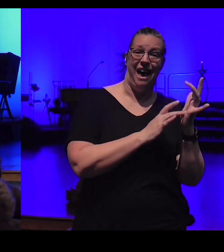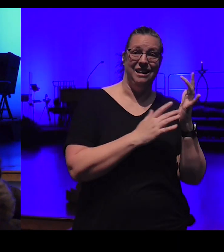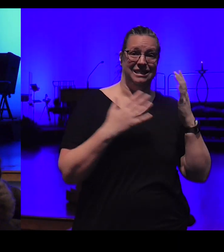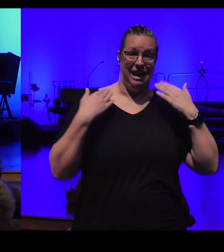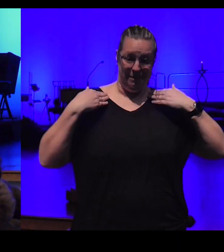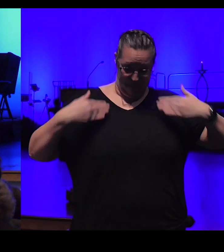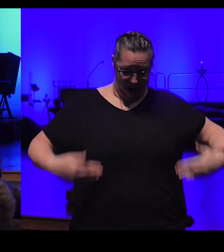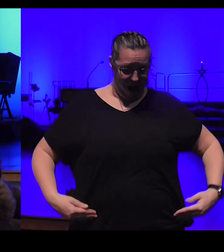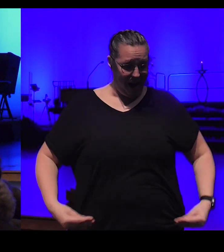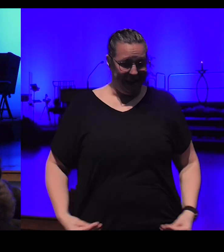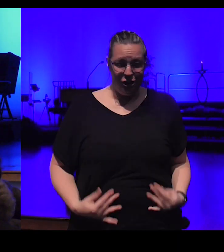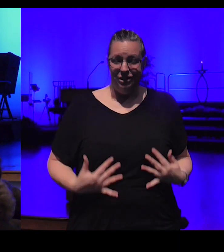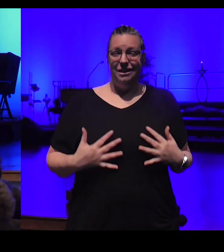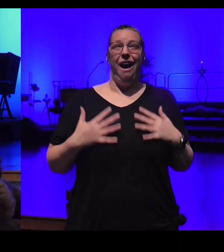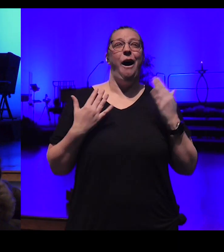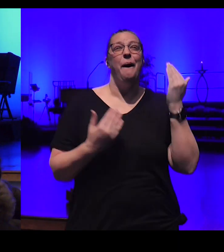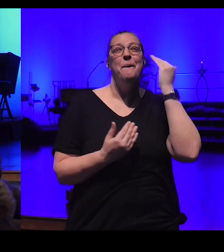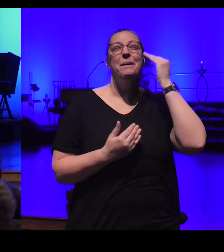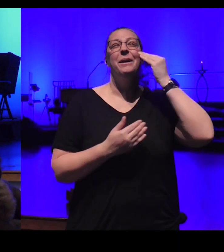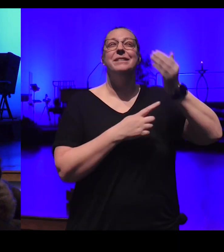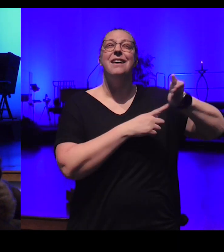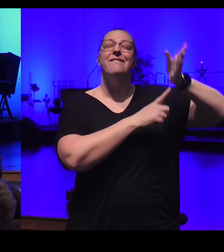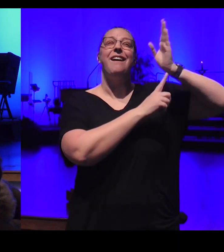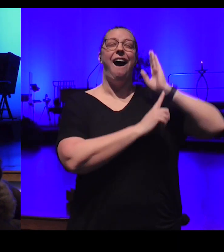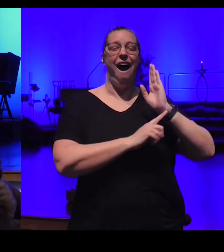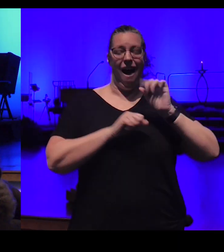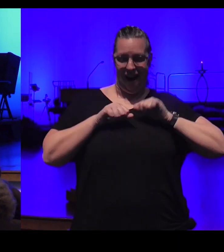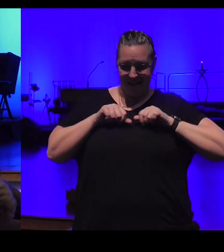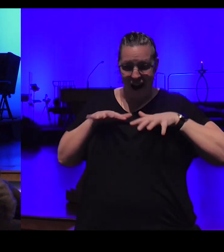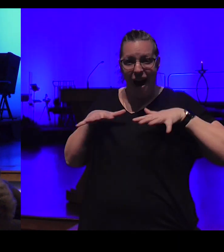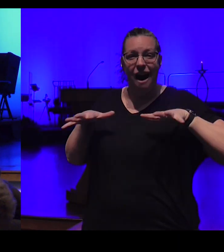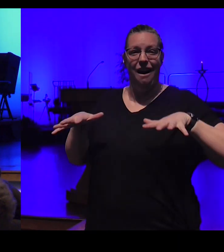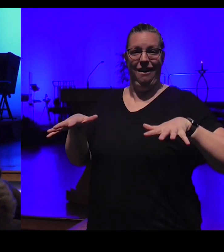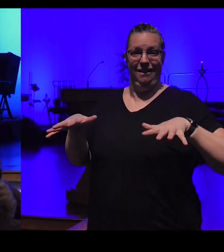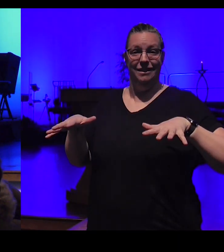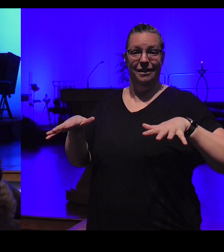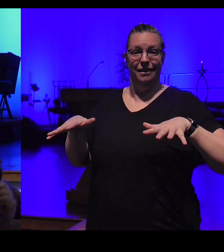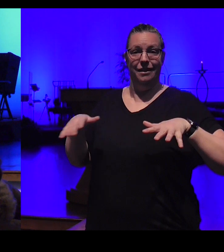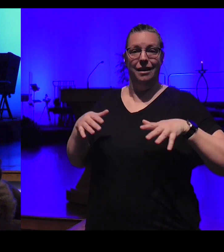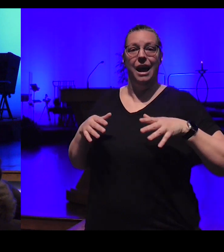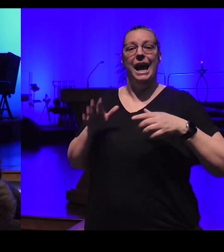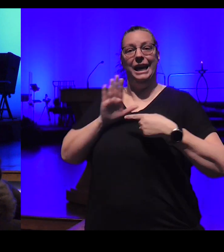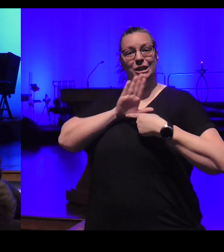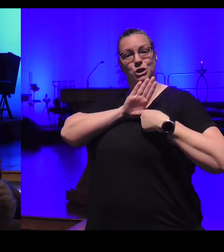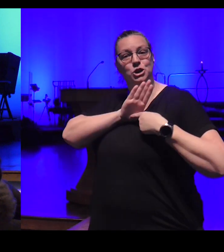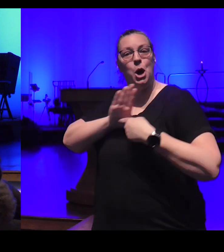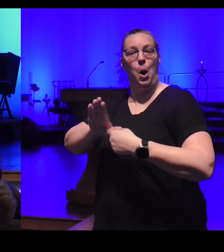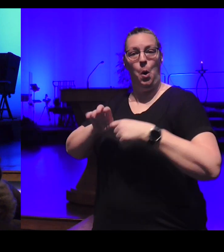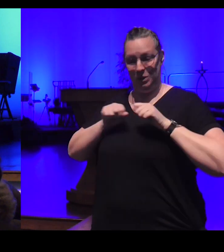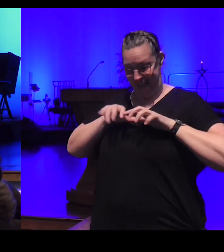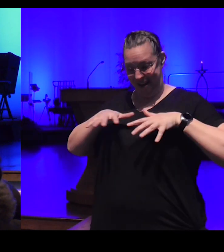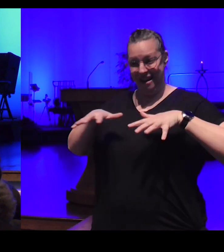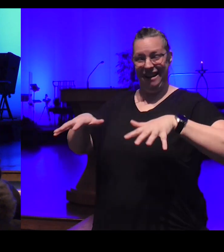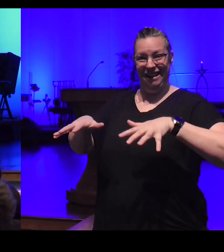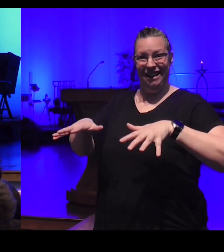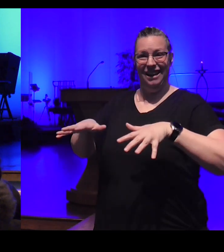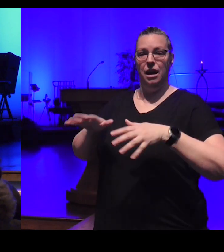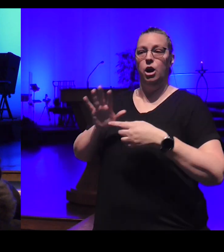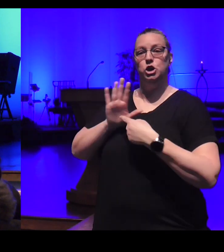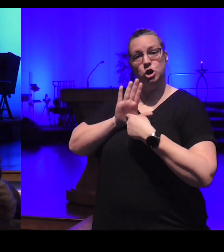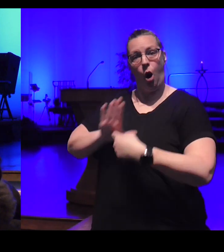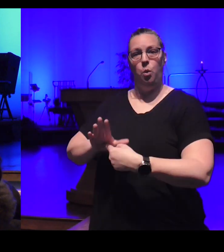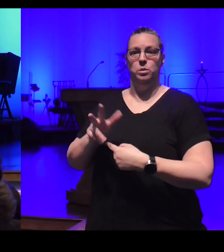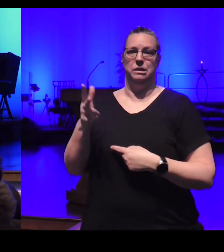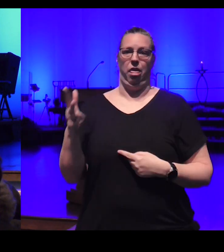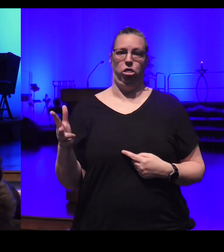the illumination, the awareness of his divinity. And he shows that to Peter, James, and